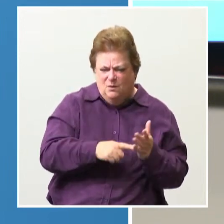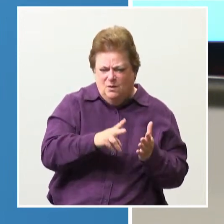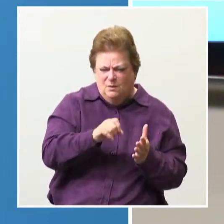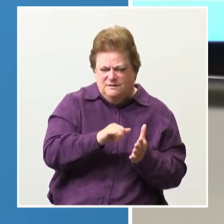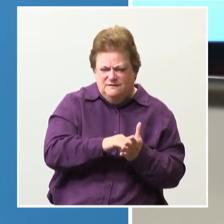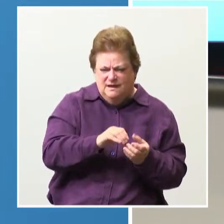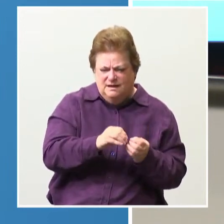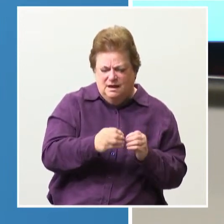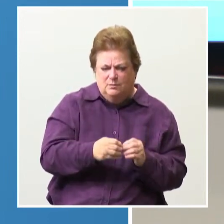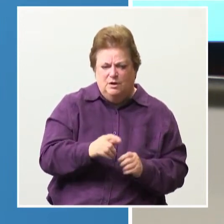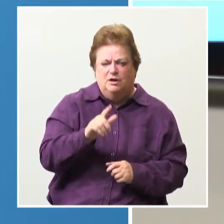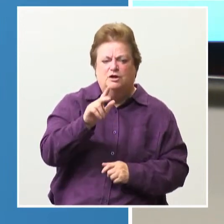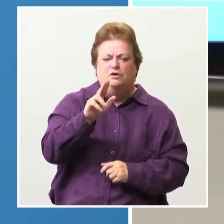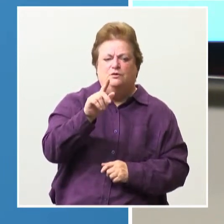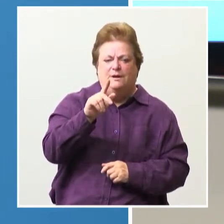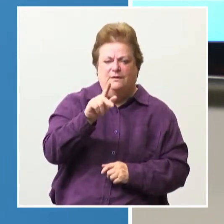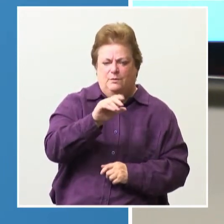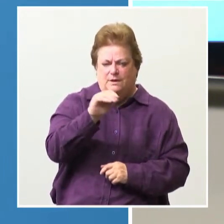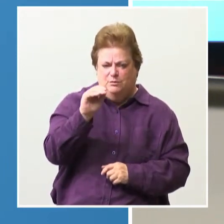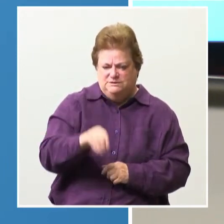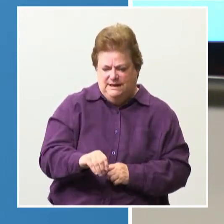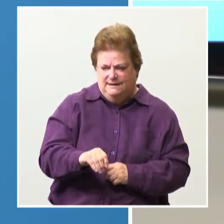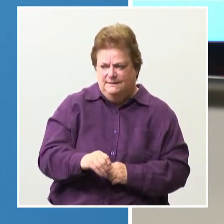It's 23%.